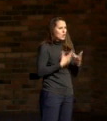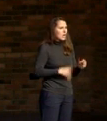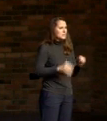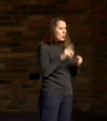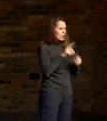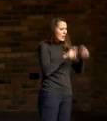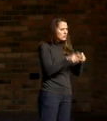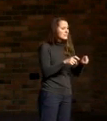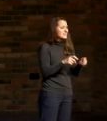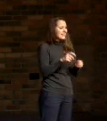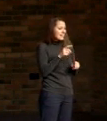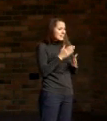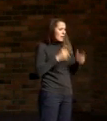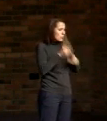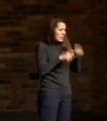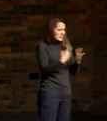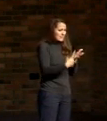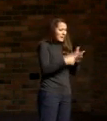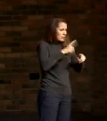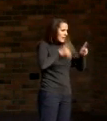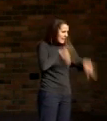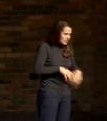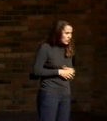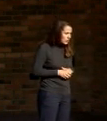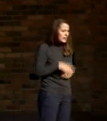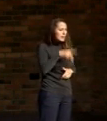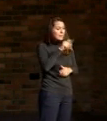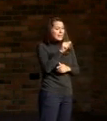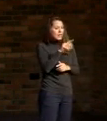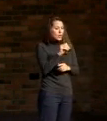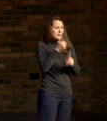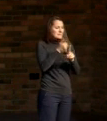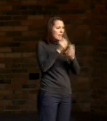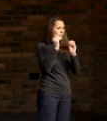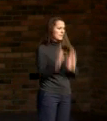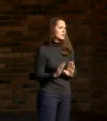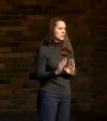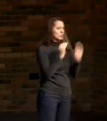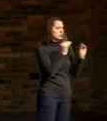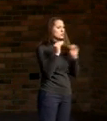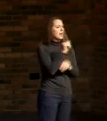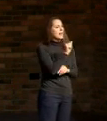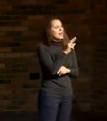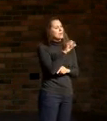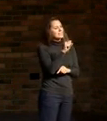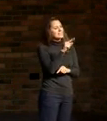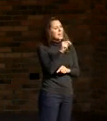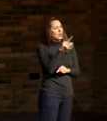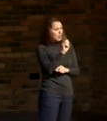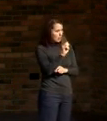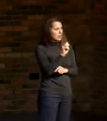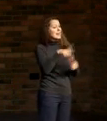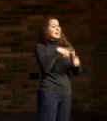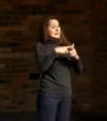and rhetorical debate. Plato was the professor who taught Aristotle, who in